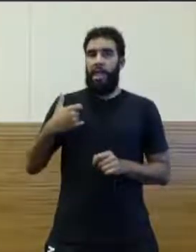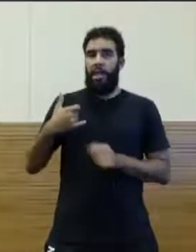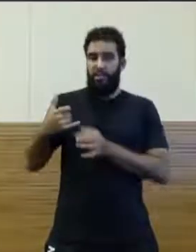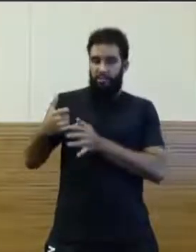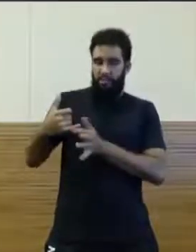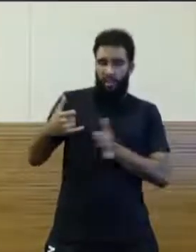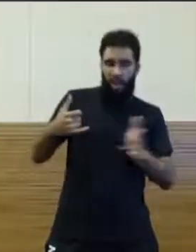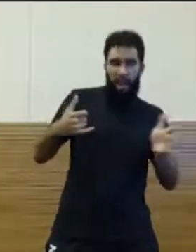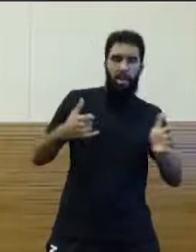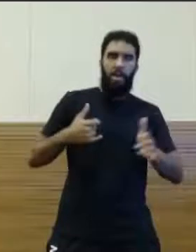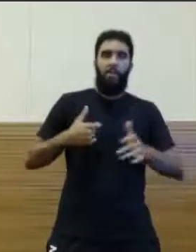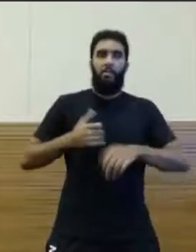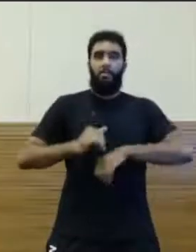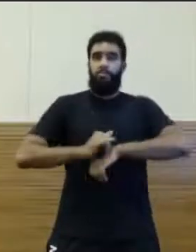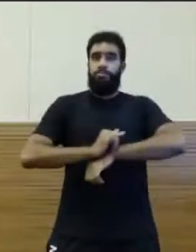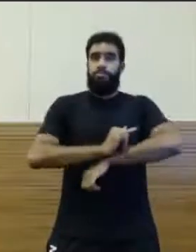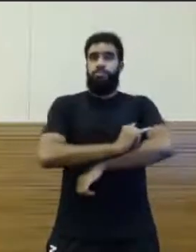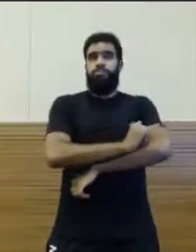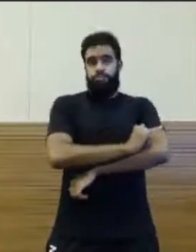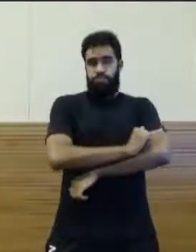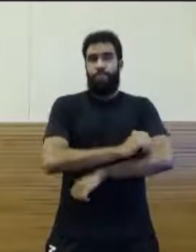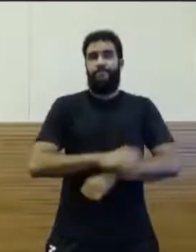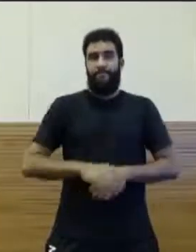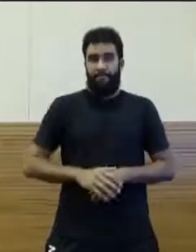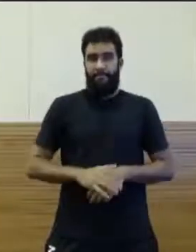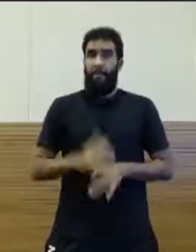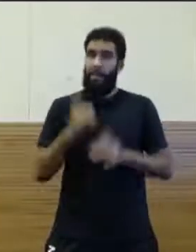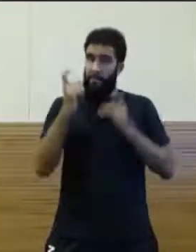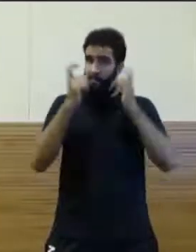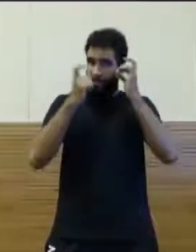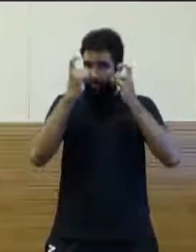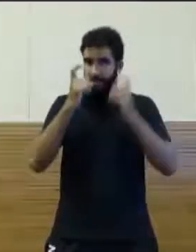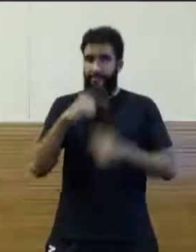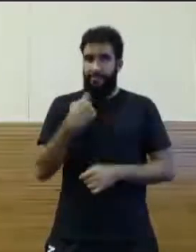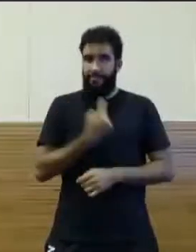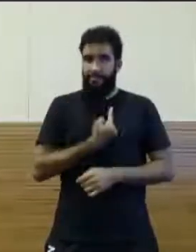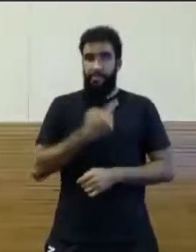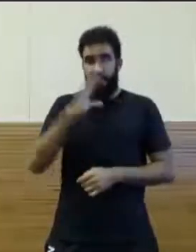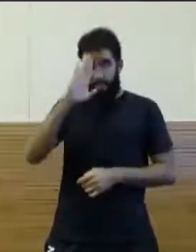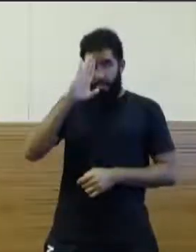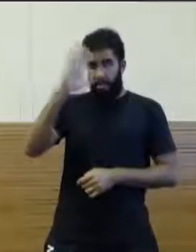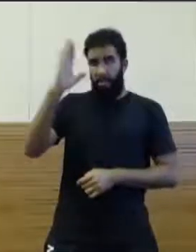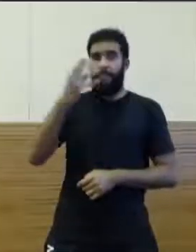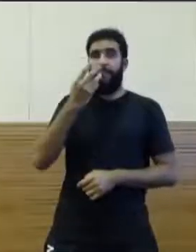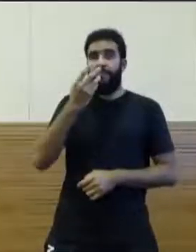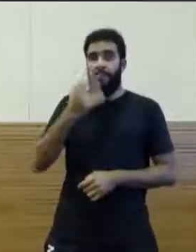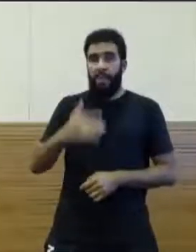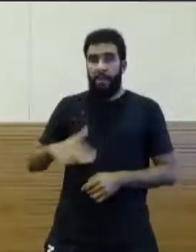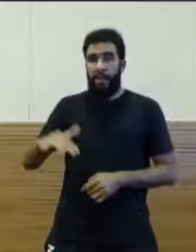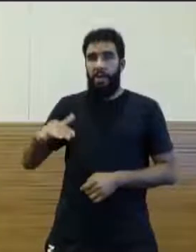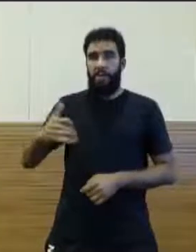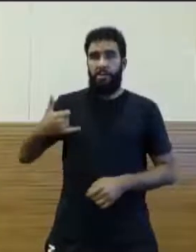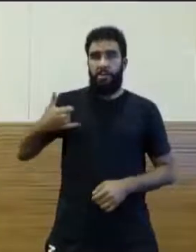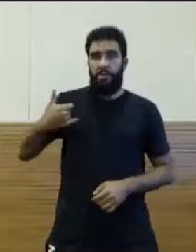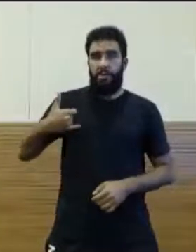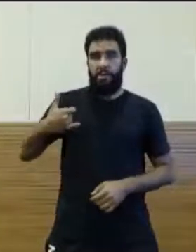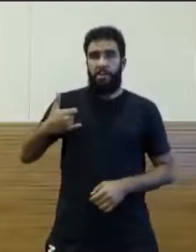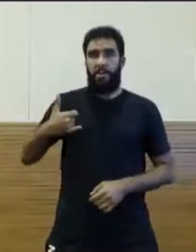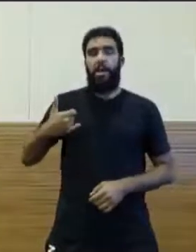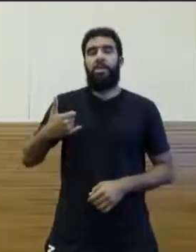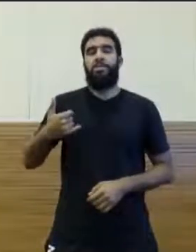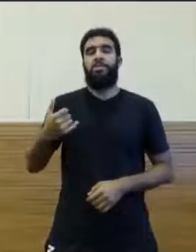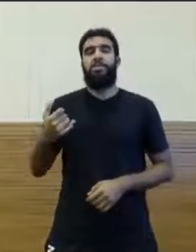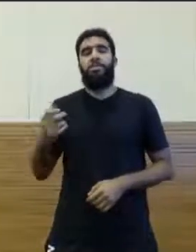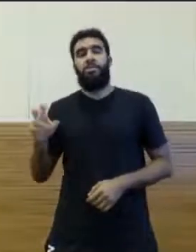overweight in all groups, age groups. And it is concerning in the children in